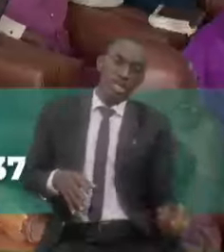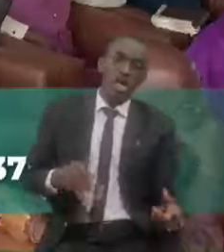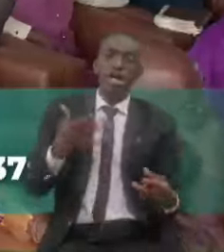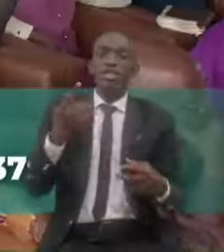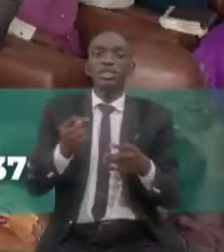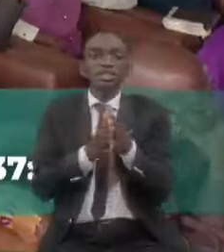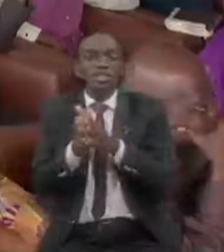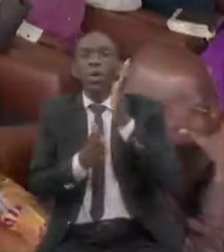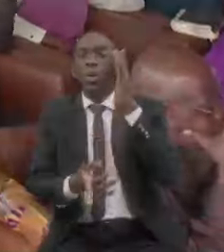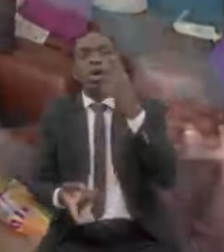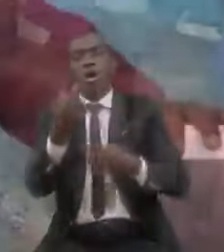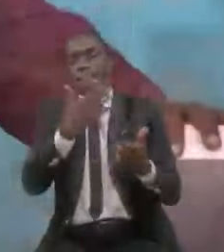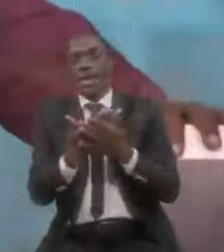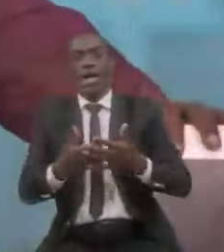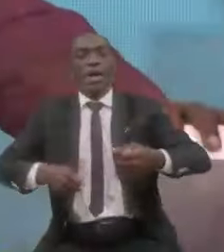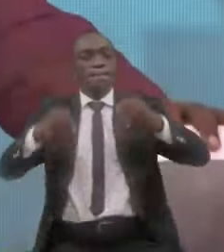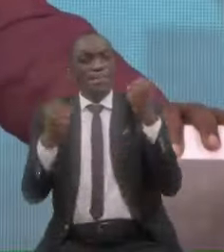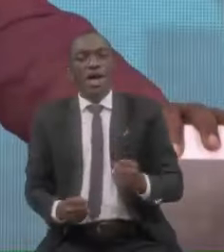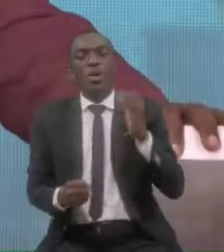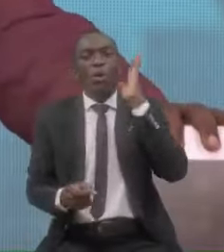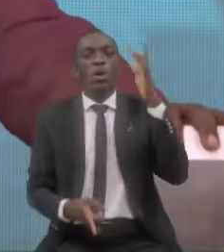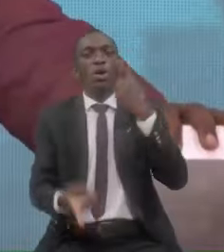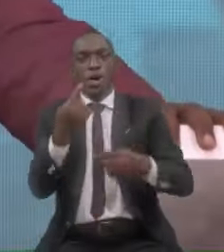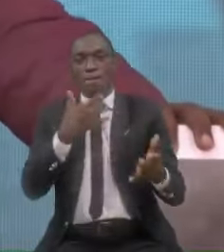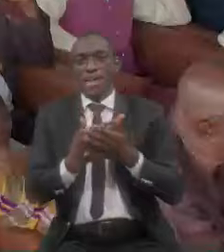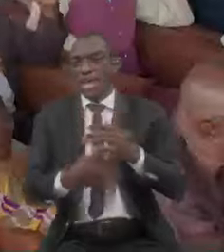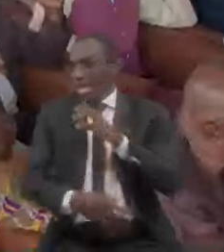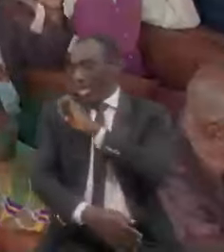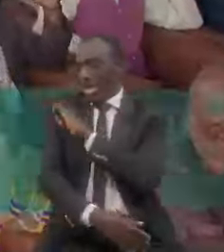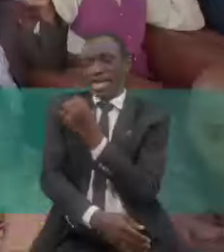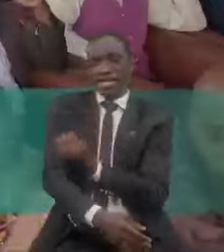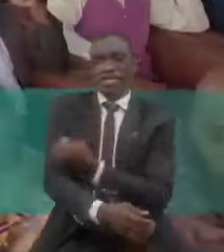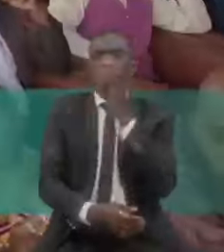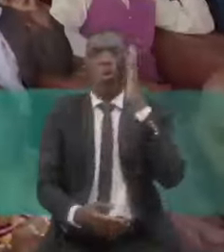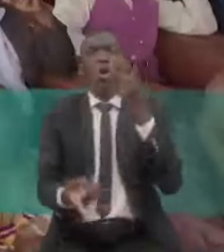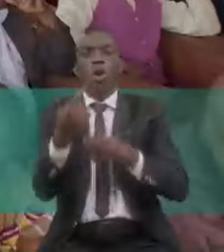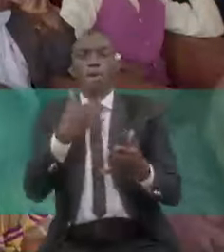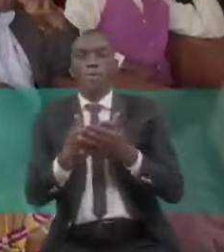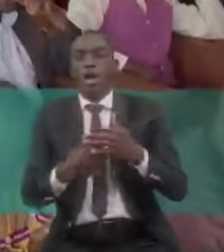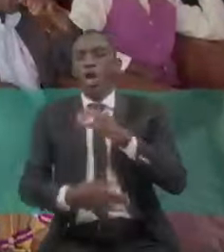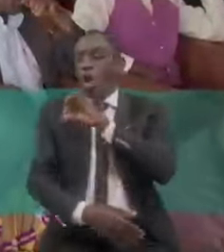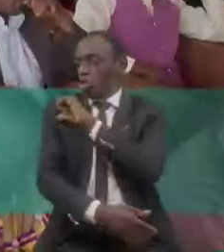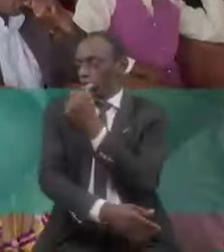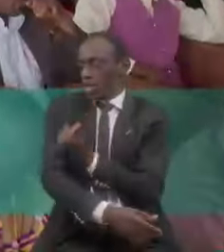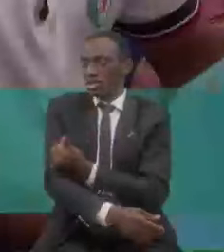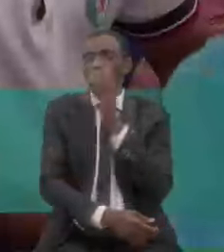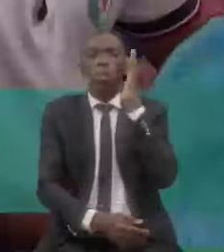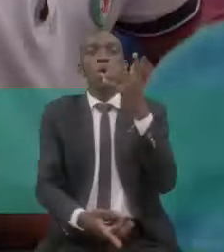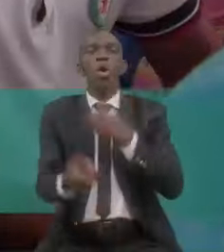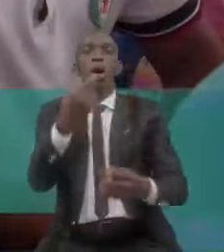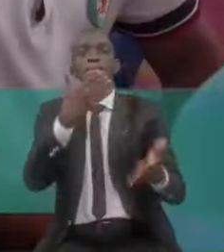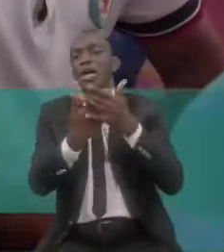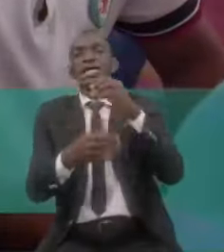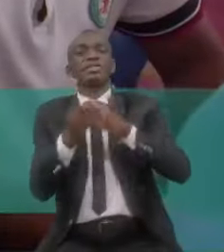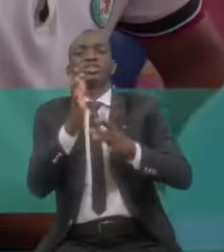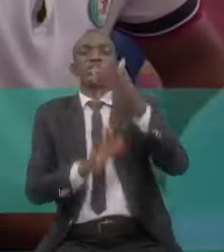Power will come back. Energy will come back. Authority will come back.